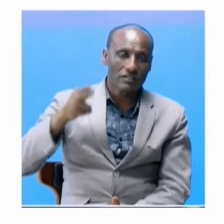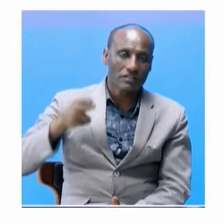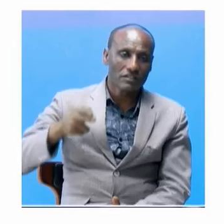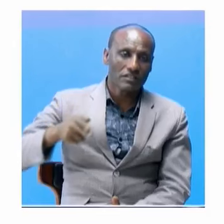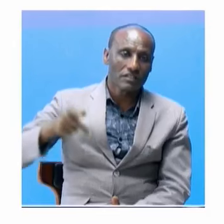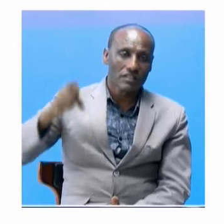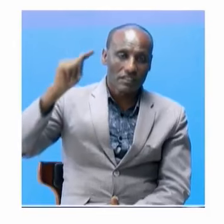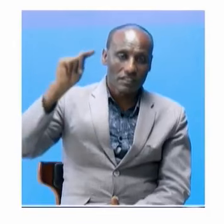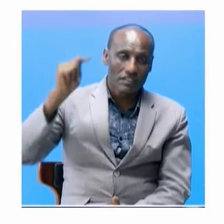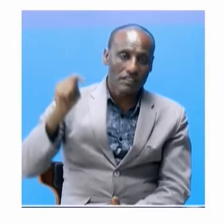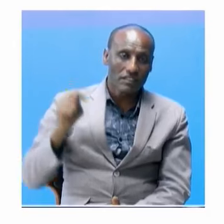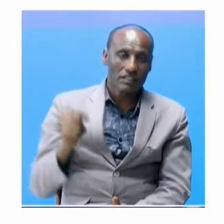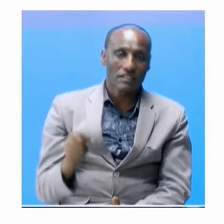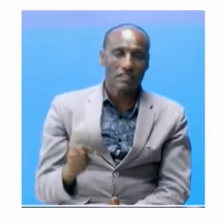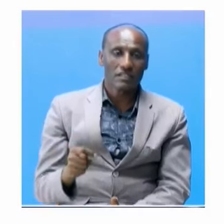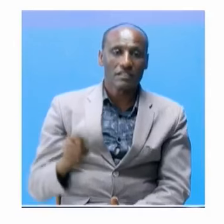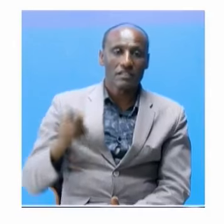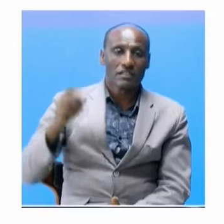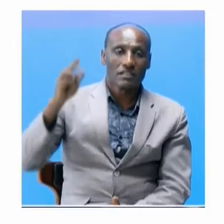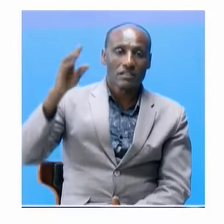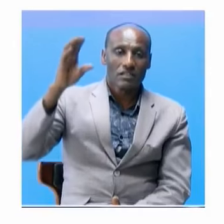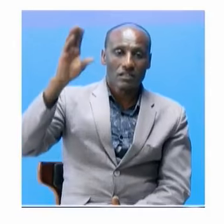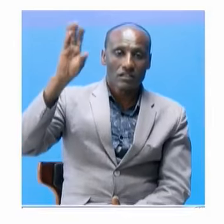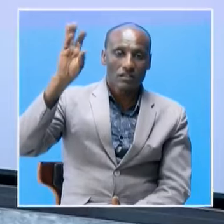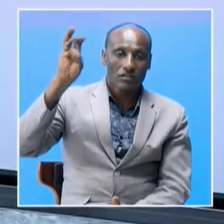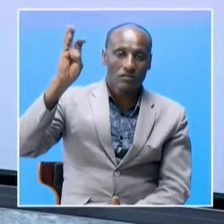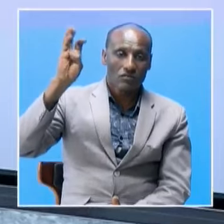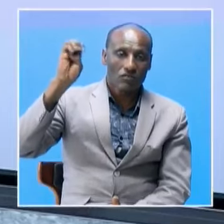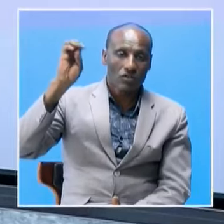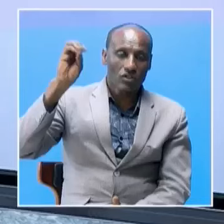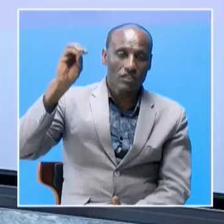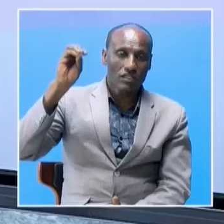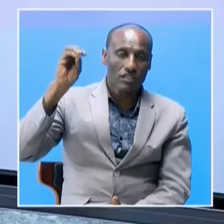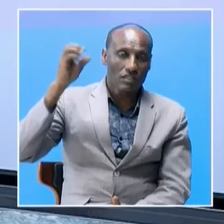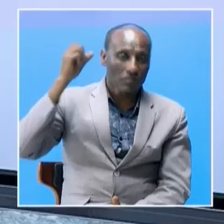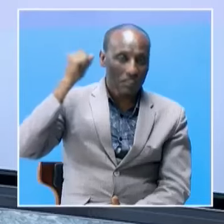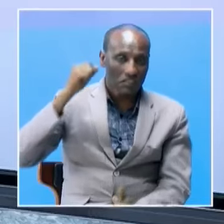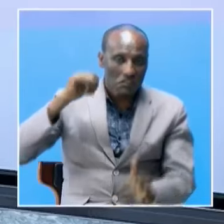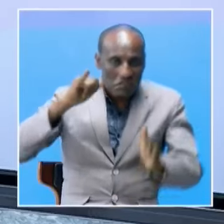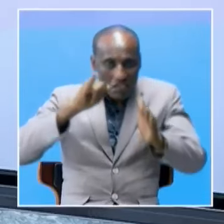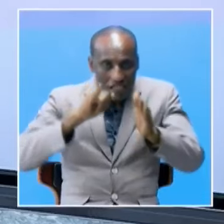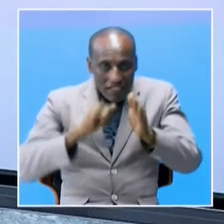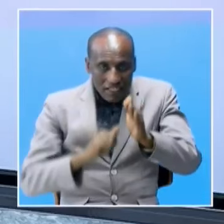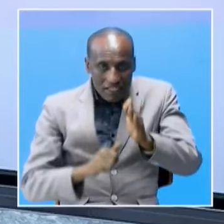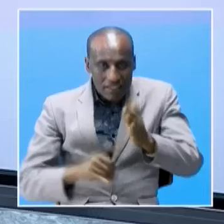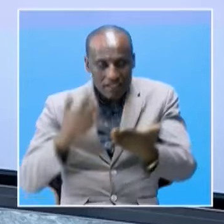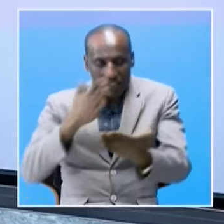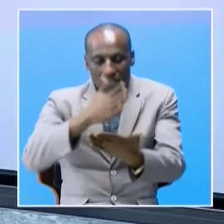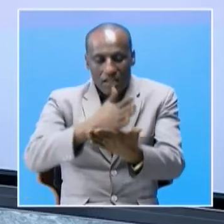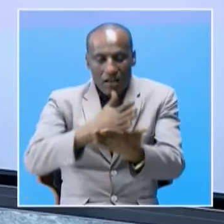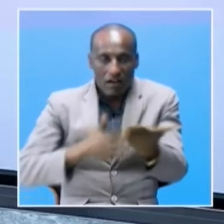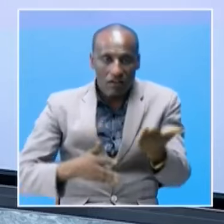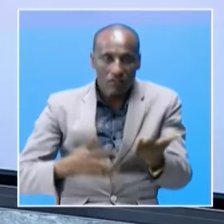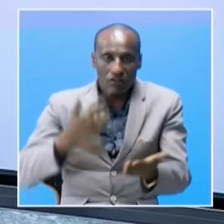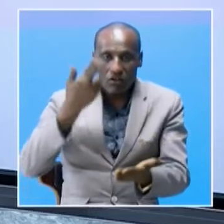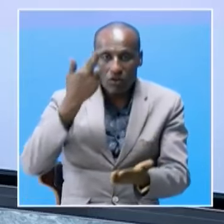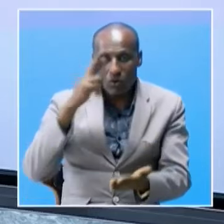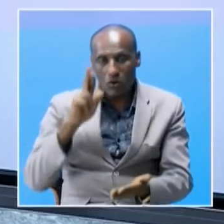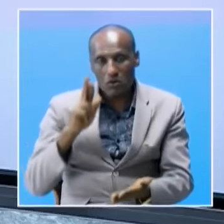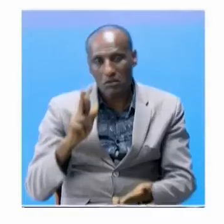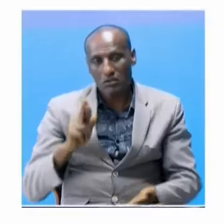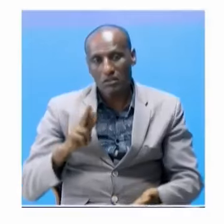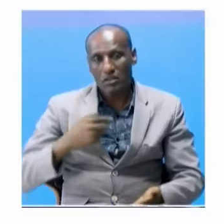it is what? 40%, which means less than half. Less than half. Or we can say